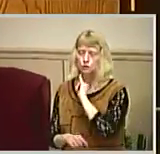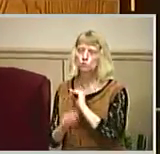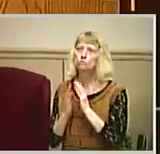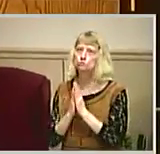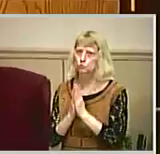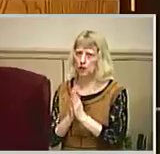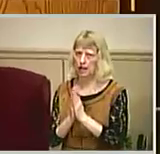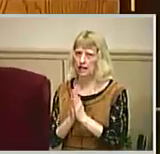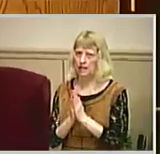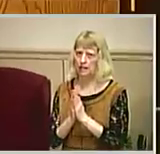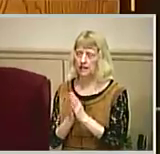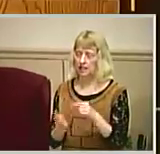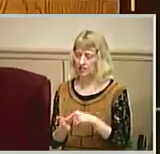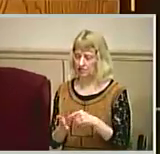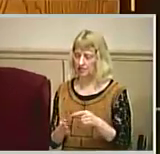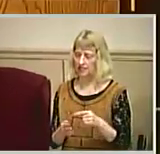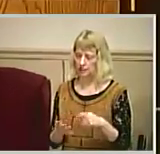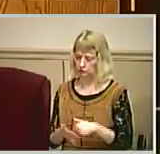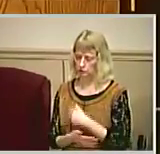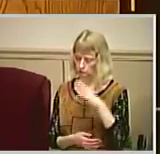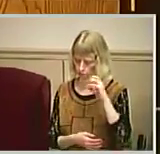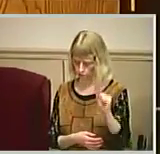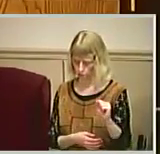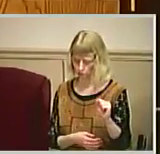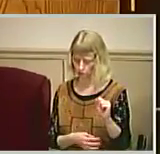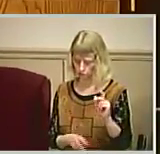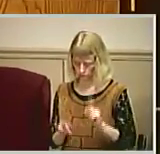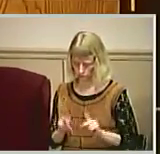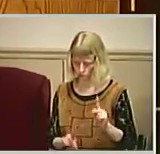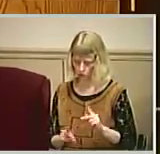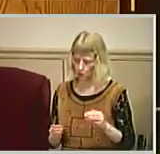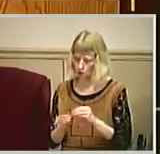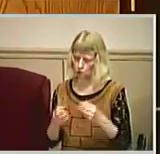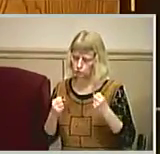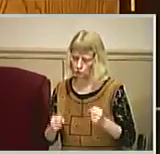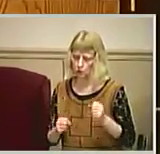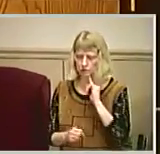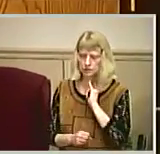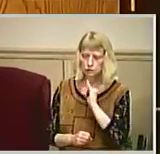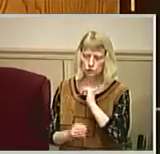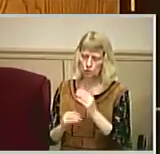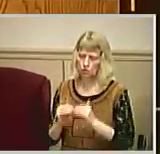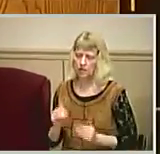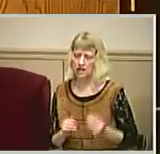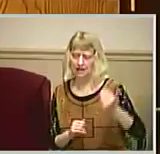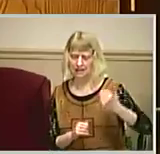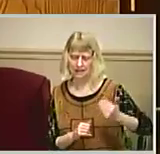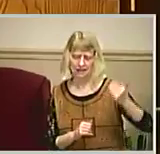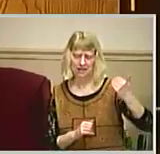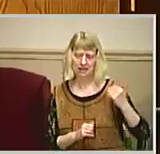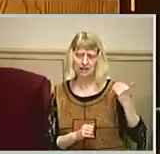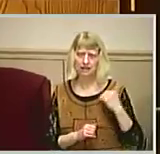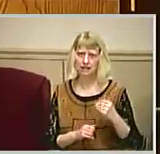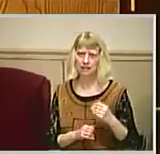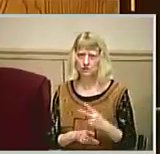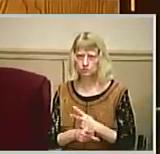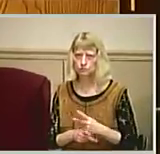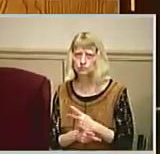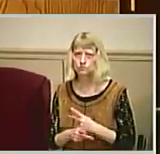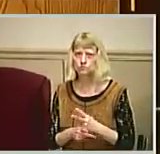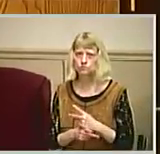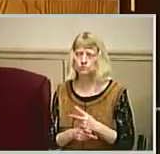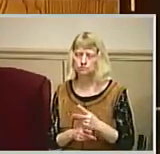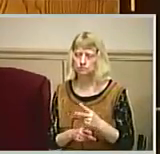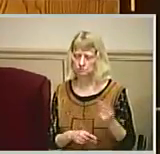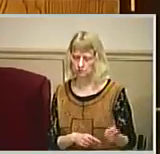pray that this administration will be stronger towards Israel than any other administration ever in